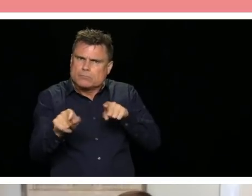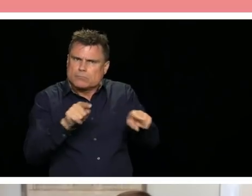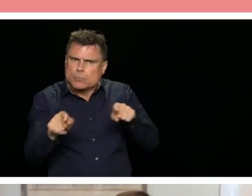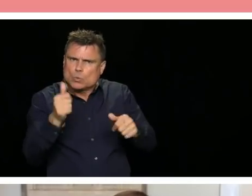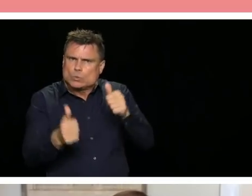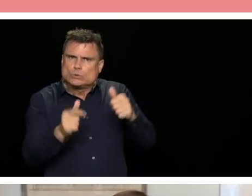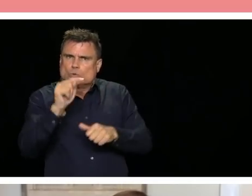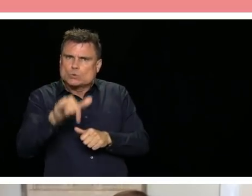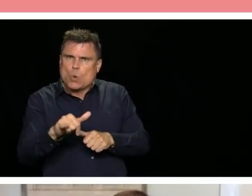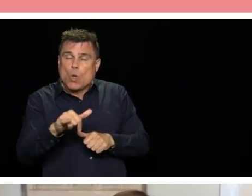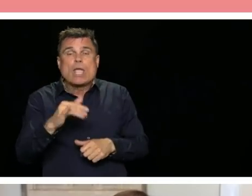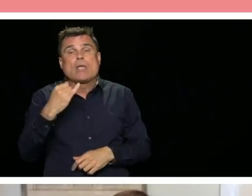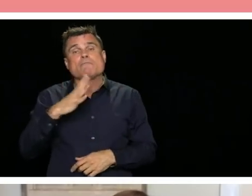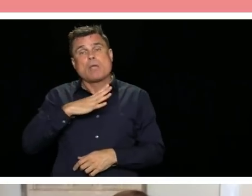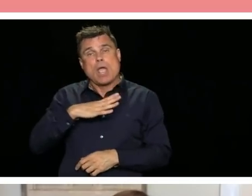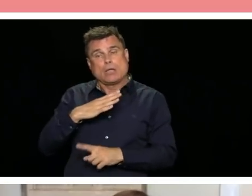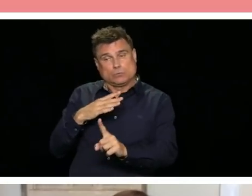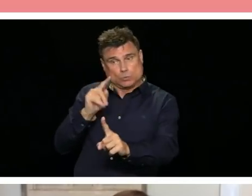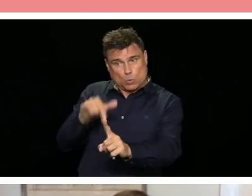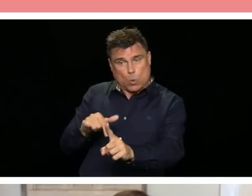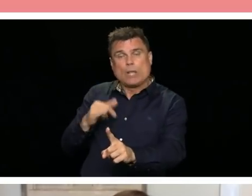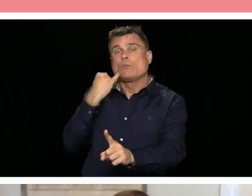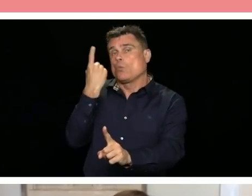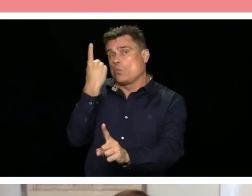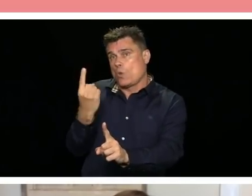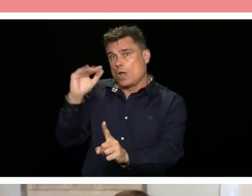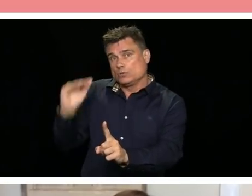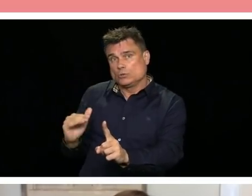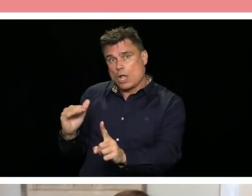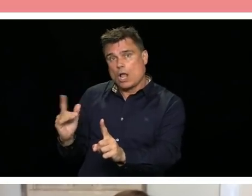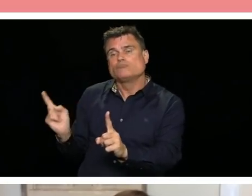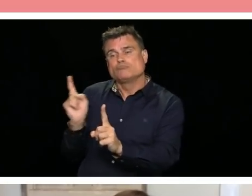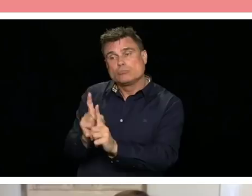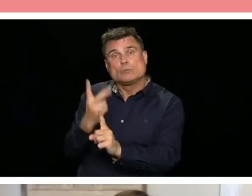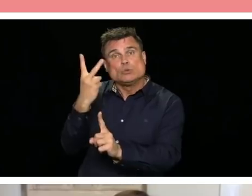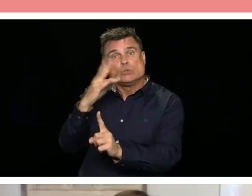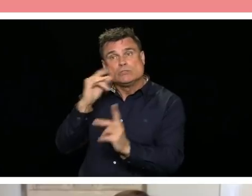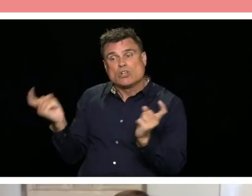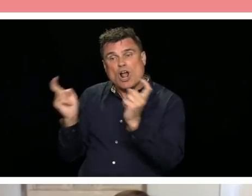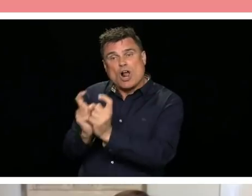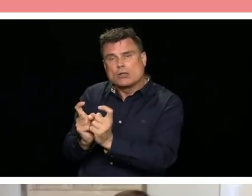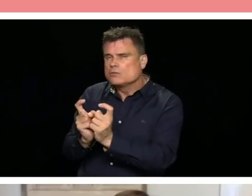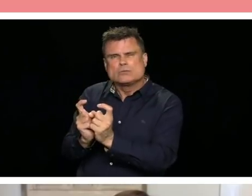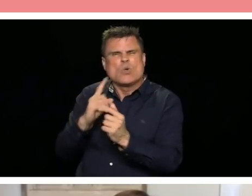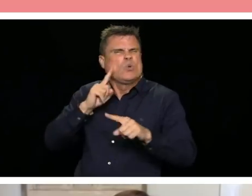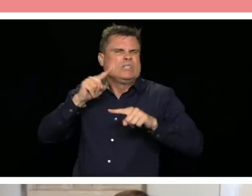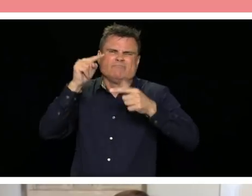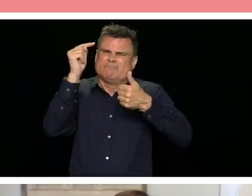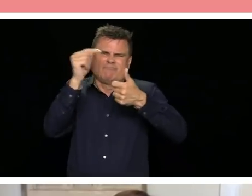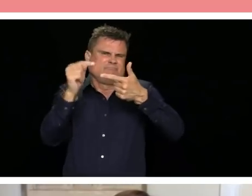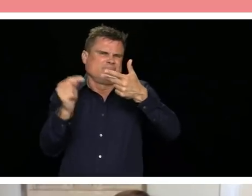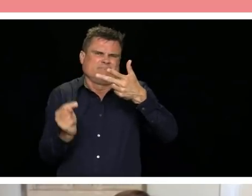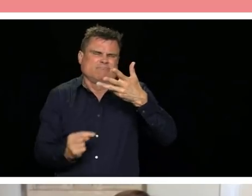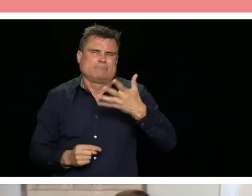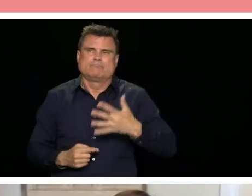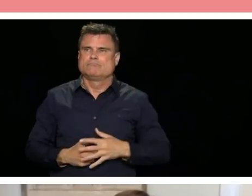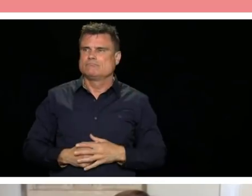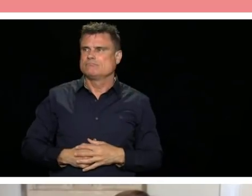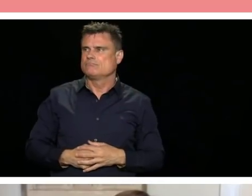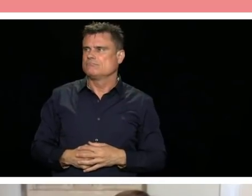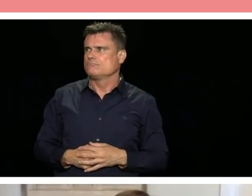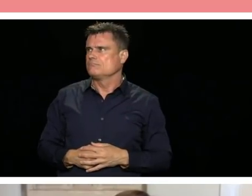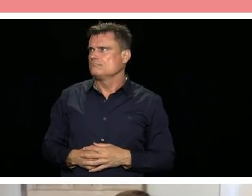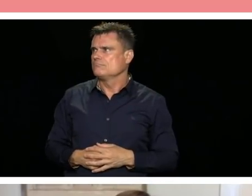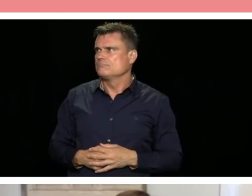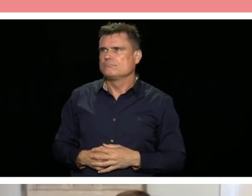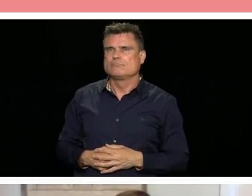from Samantha. And it's one I know that keeps the minister and Minister Conroy busy